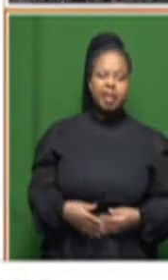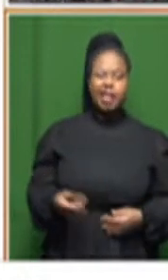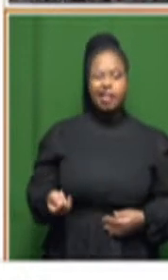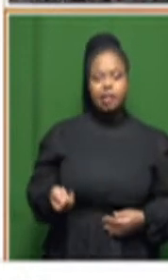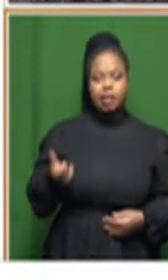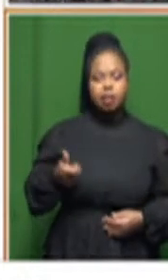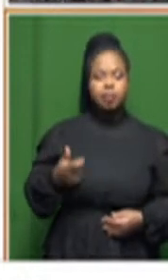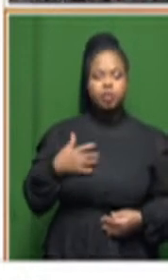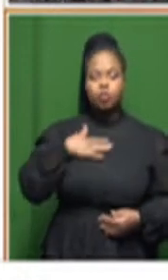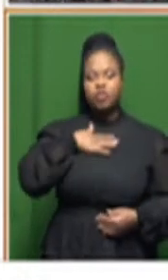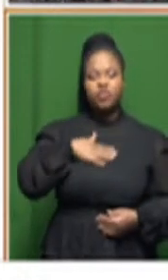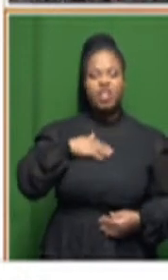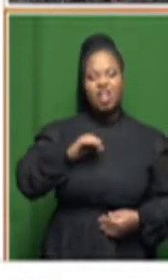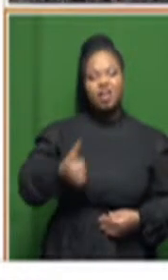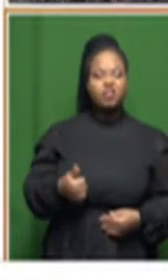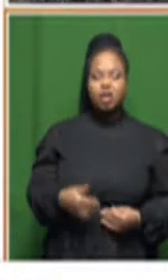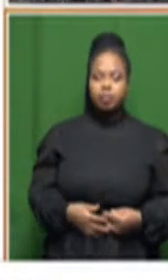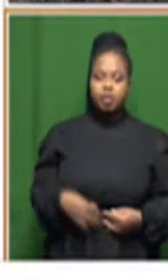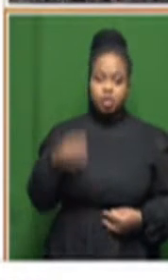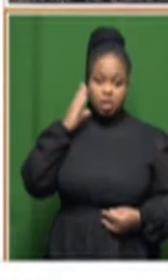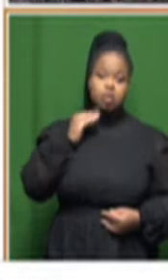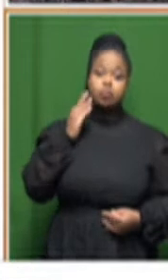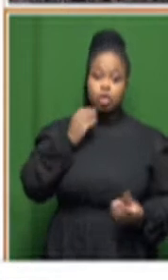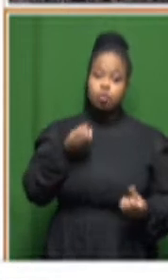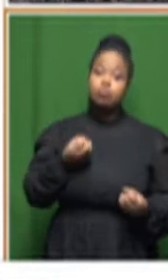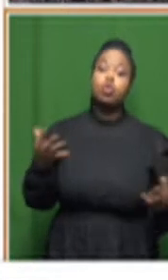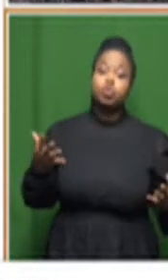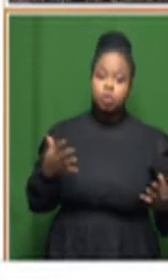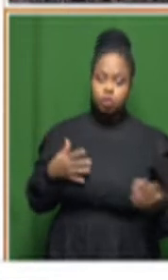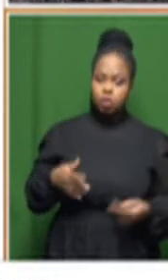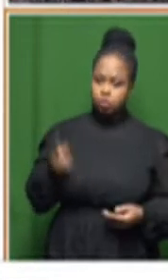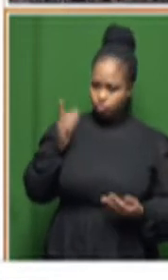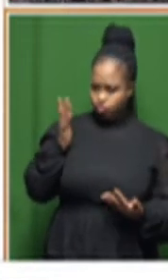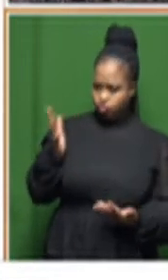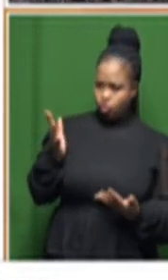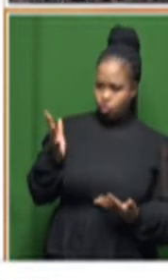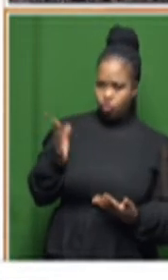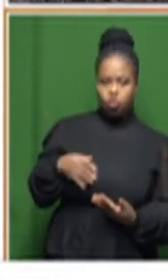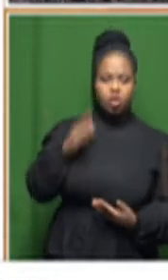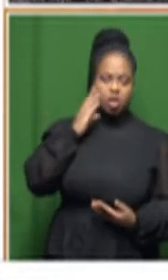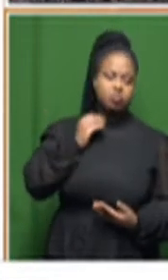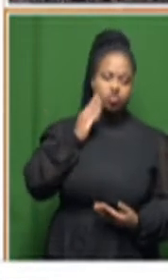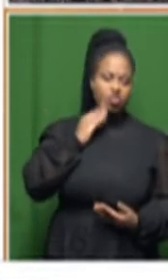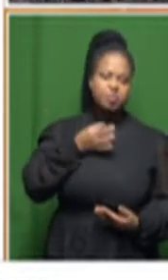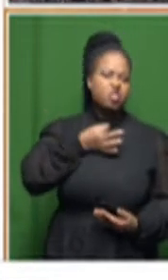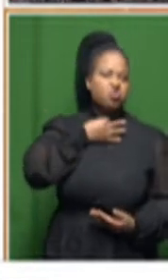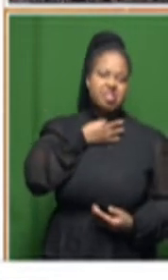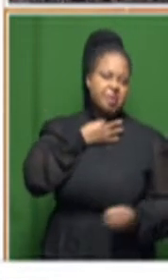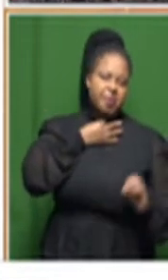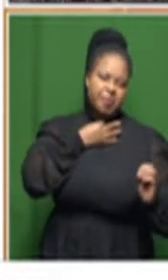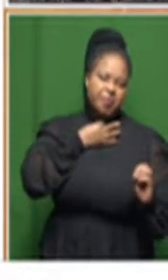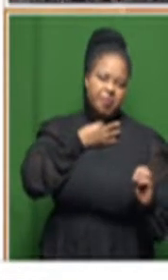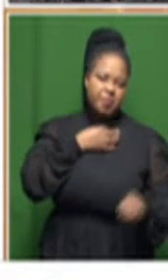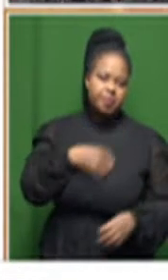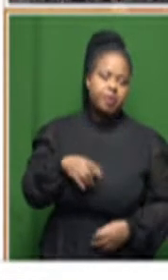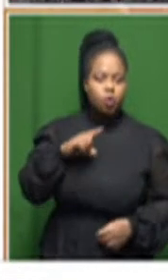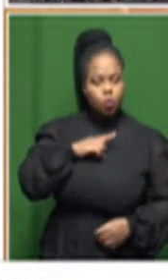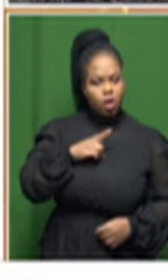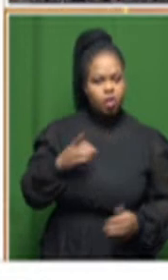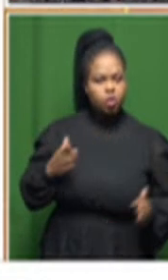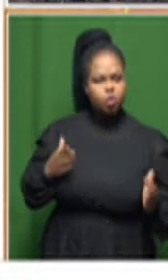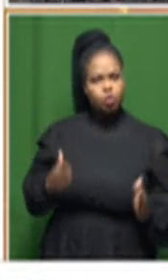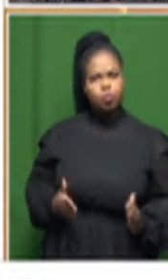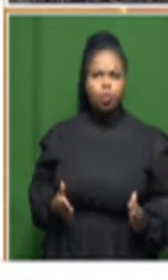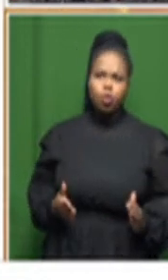that is commonly being experienced. They don't pose a potential risk. It's the way that the body is now